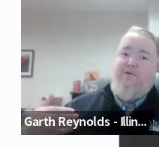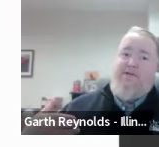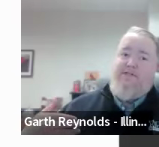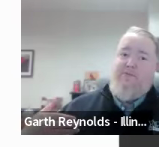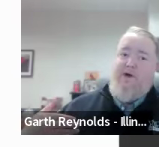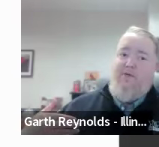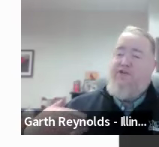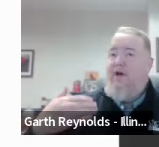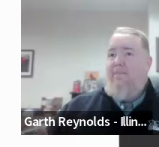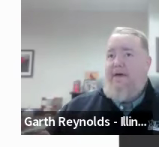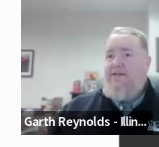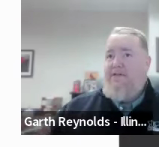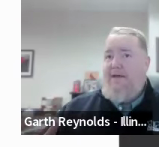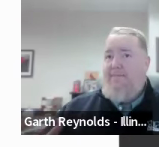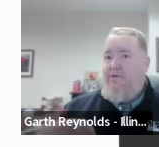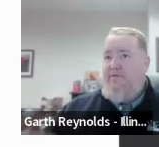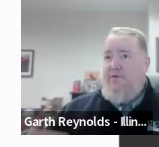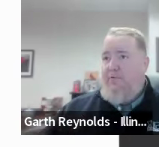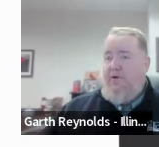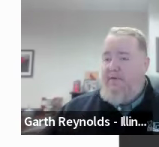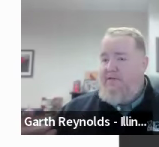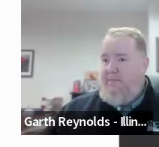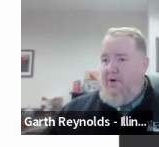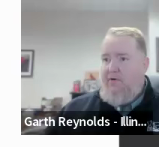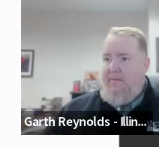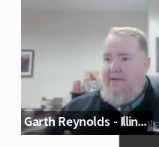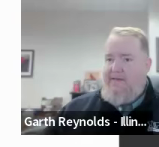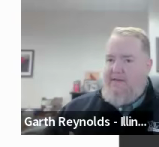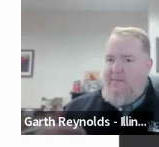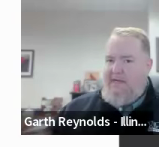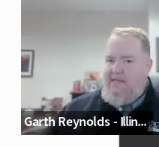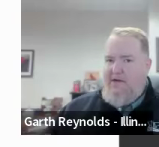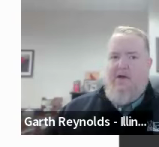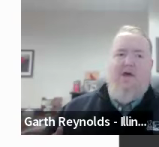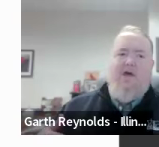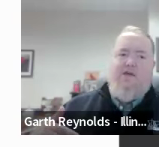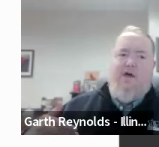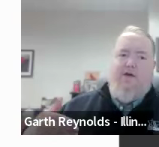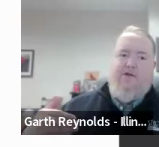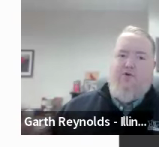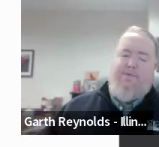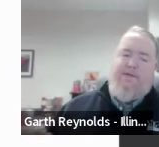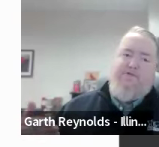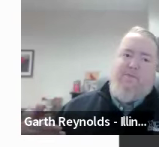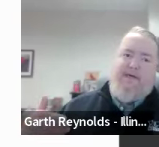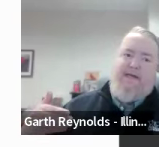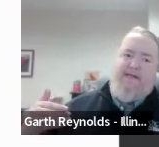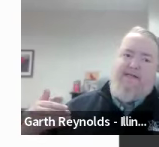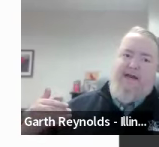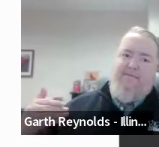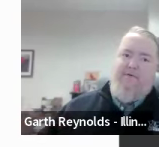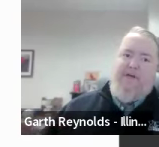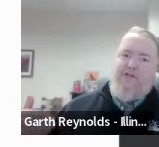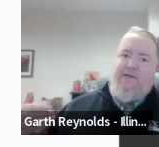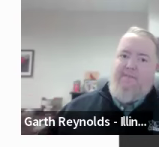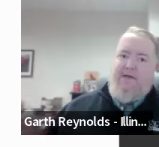ourselves. That's one of the reasons why we try our best to get most of you appointments tomorrow to make things a little bit easier. Your group leaders will be getting